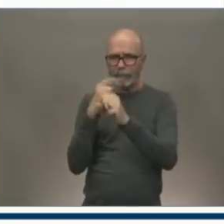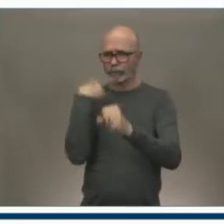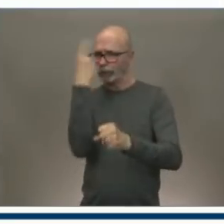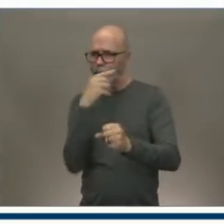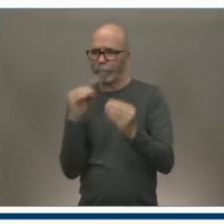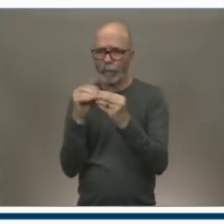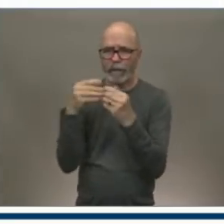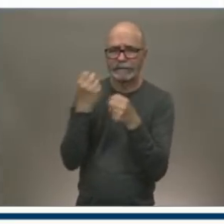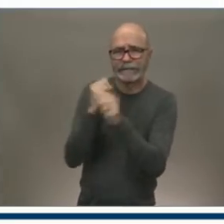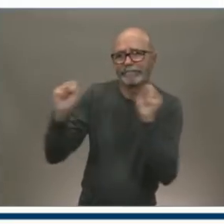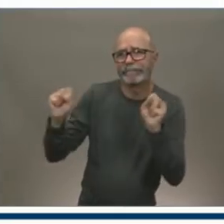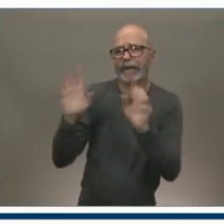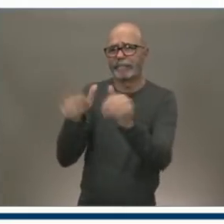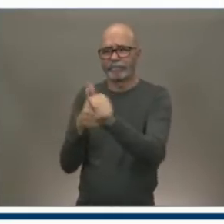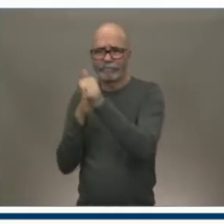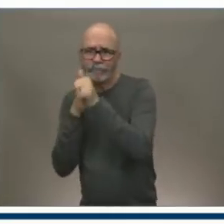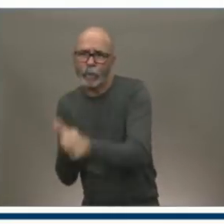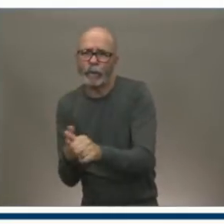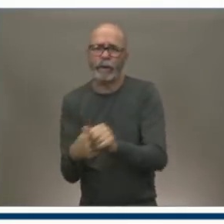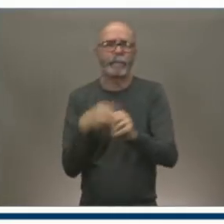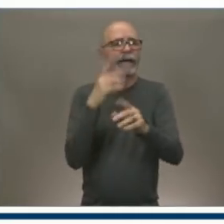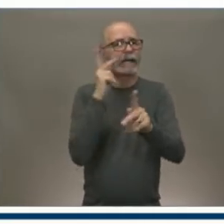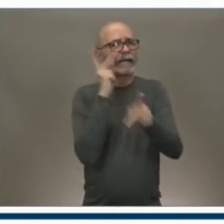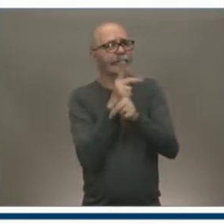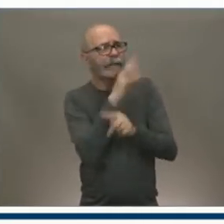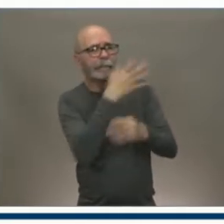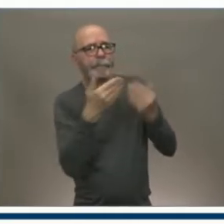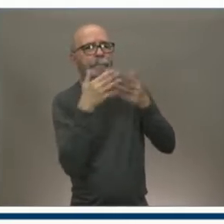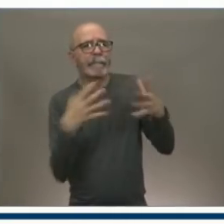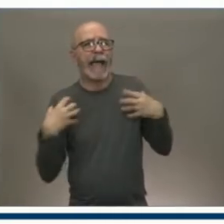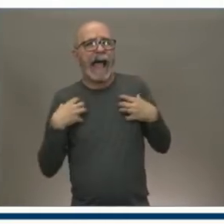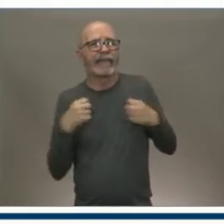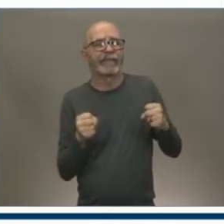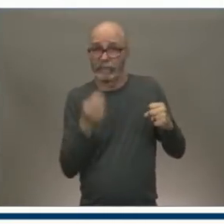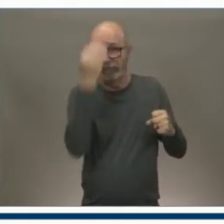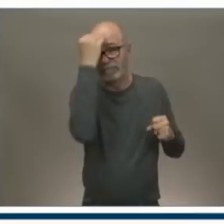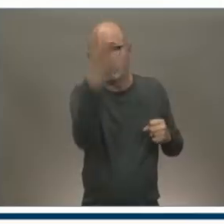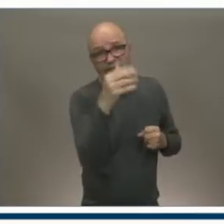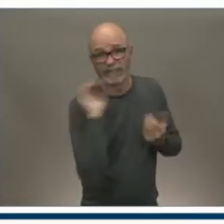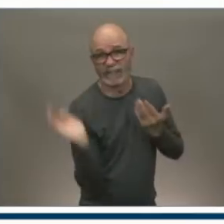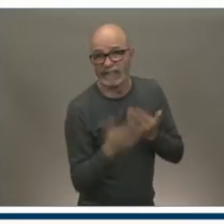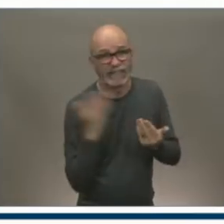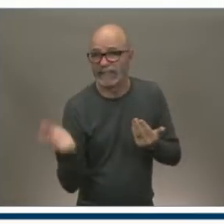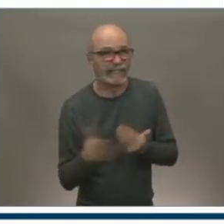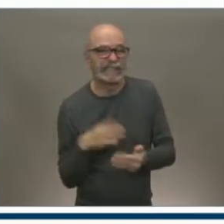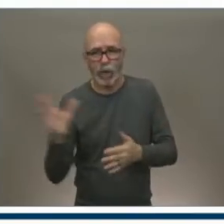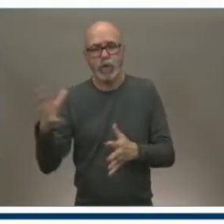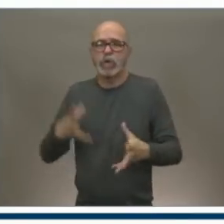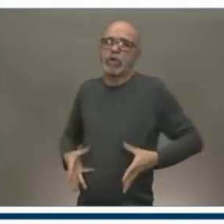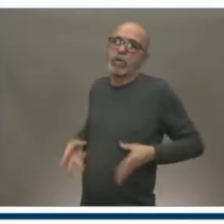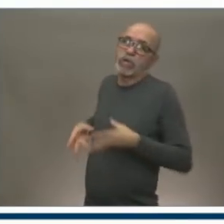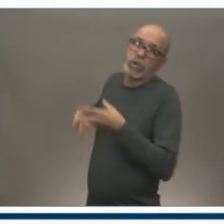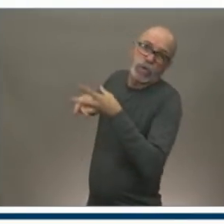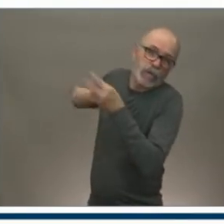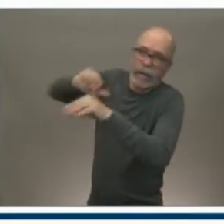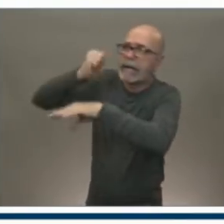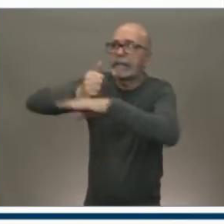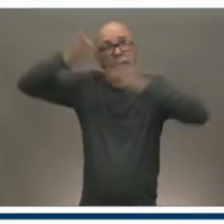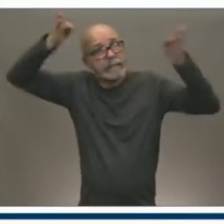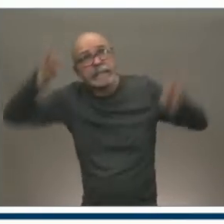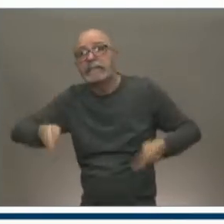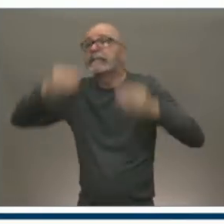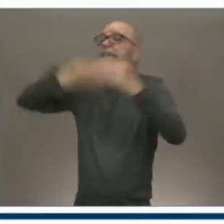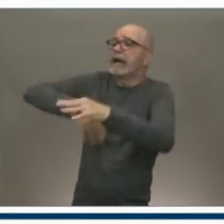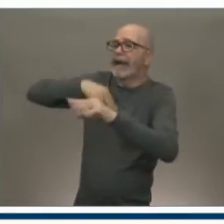health orders. I know it's not easy. There's often financial strain, but what all these businesses are doing is